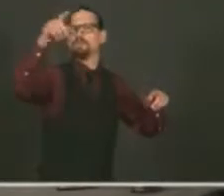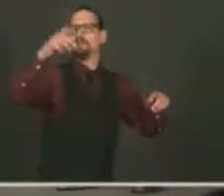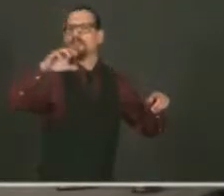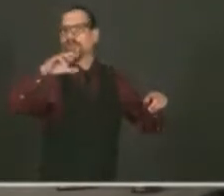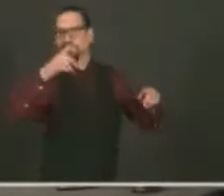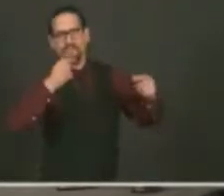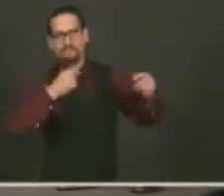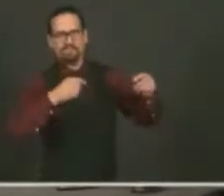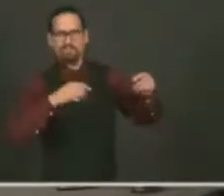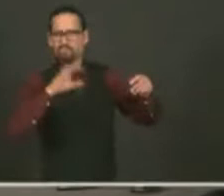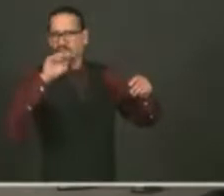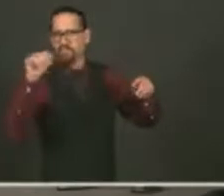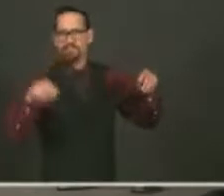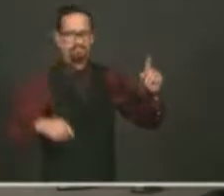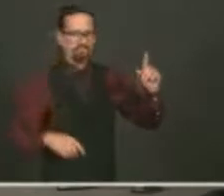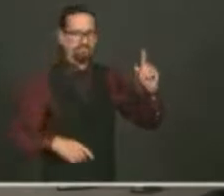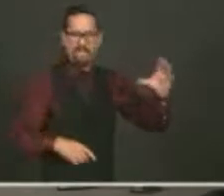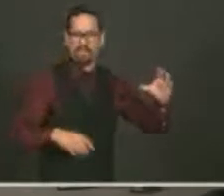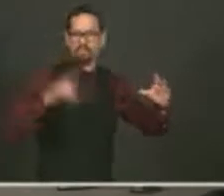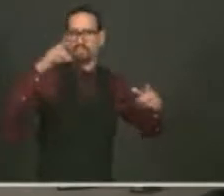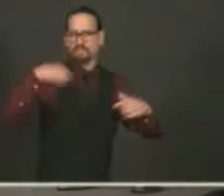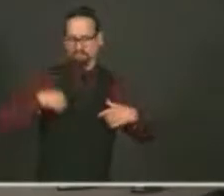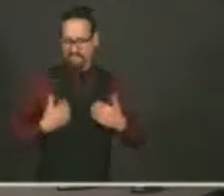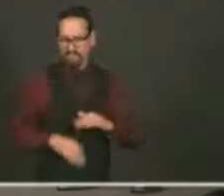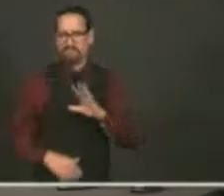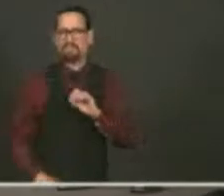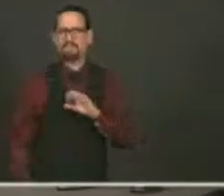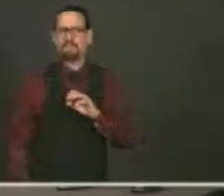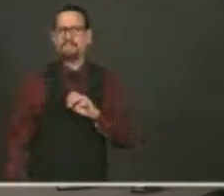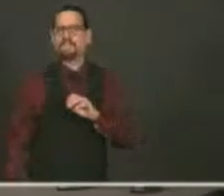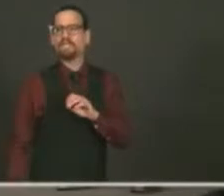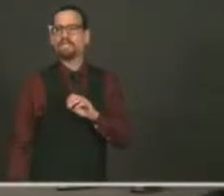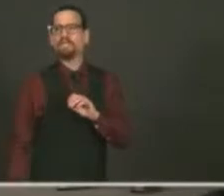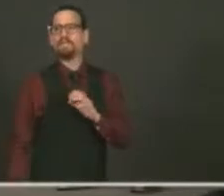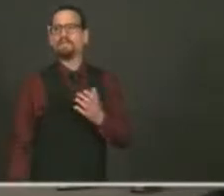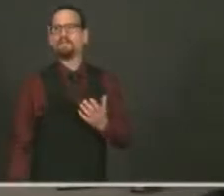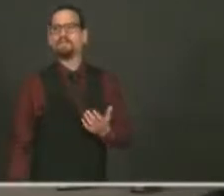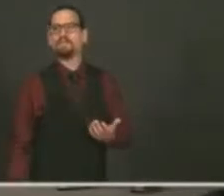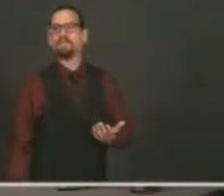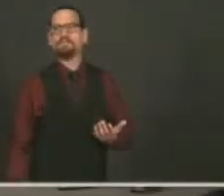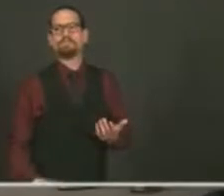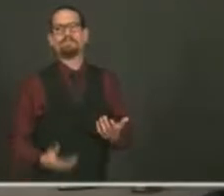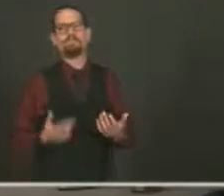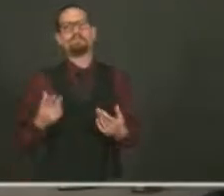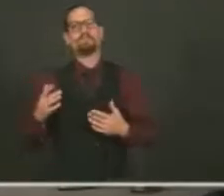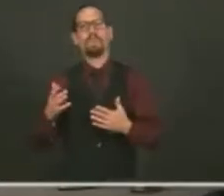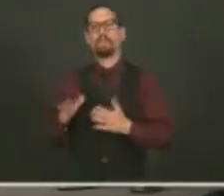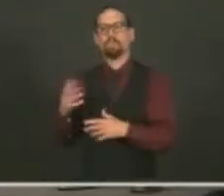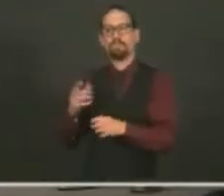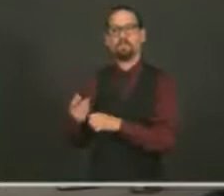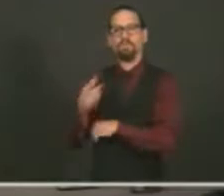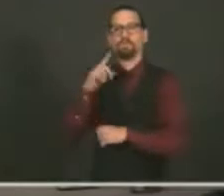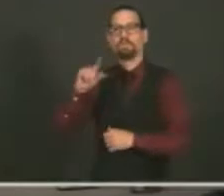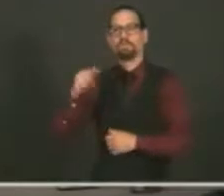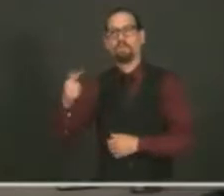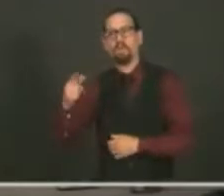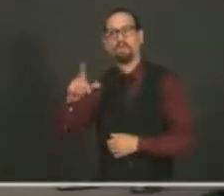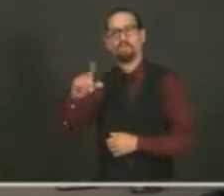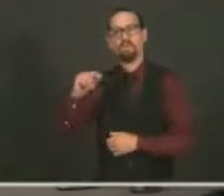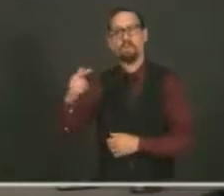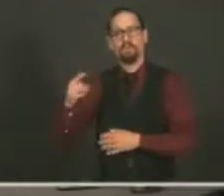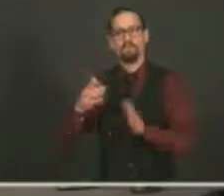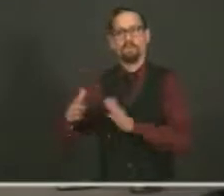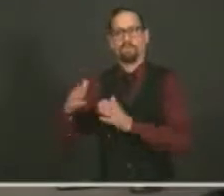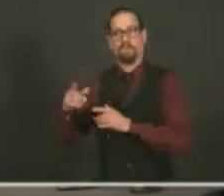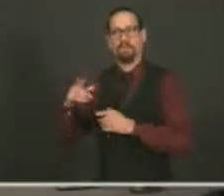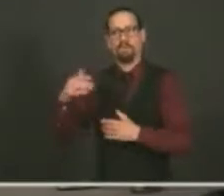know, and I know despite these numbers that are coming out today, they were already planning for 2021. They're talking about possibility, what about going